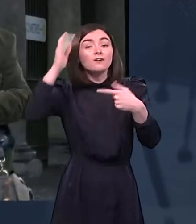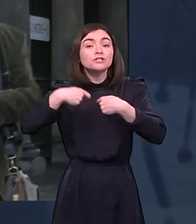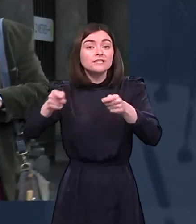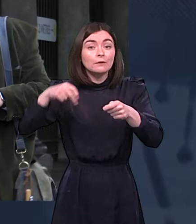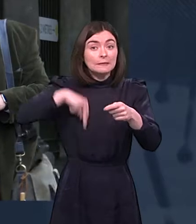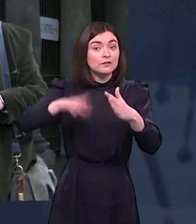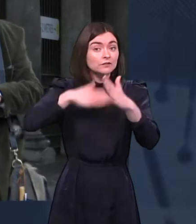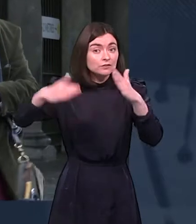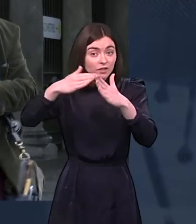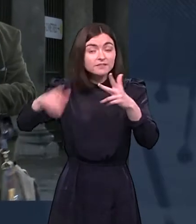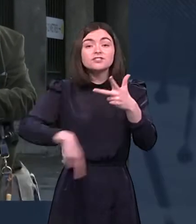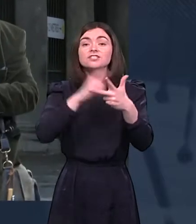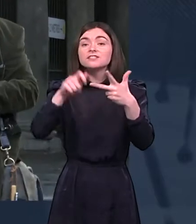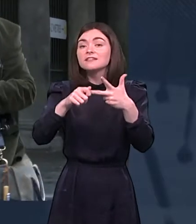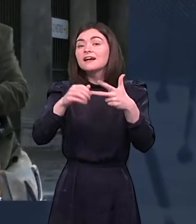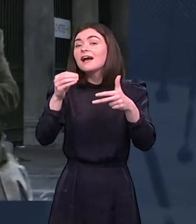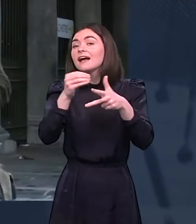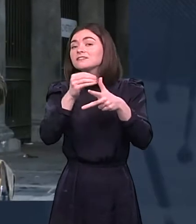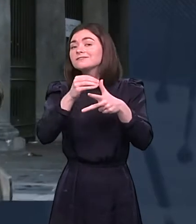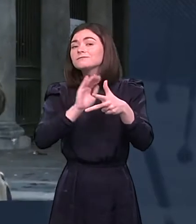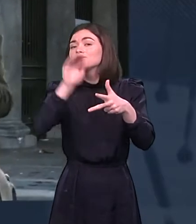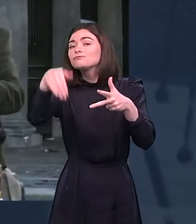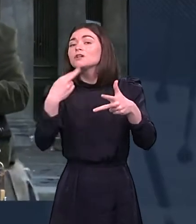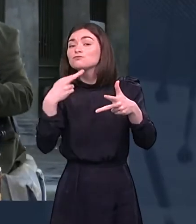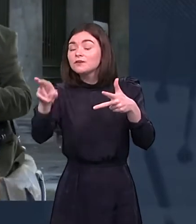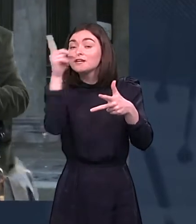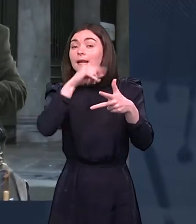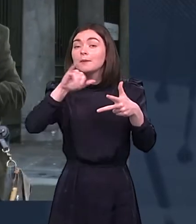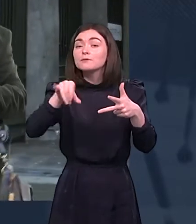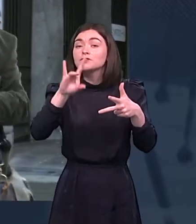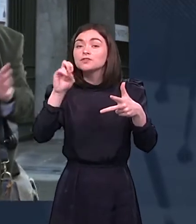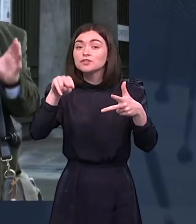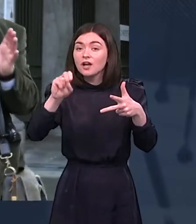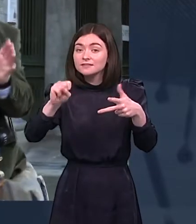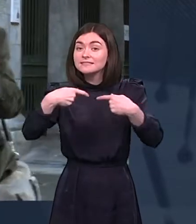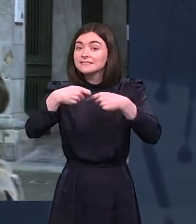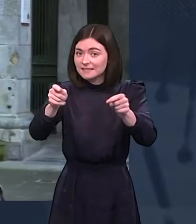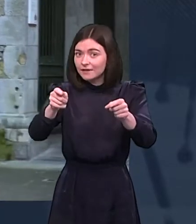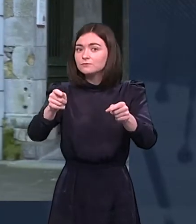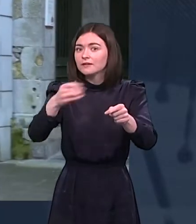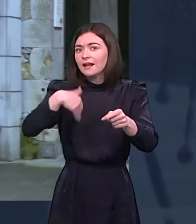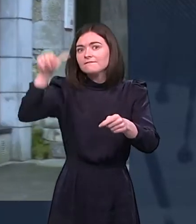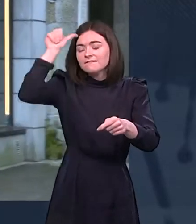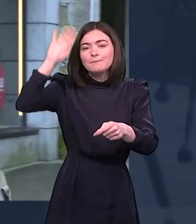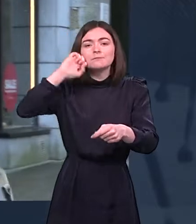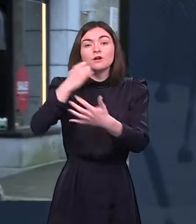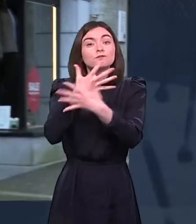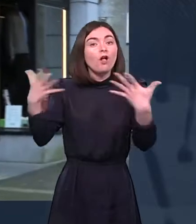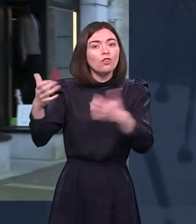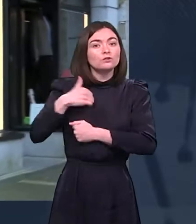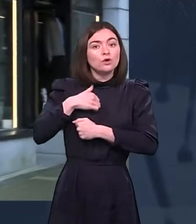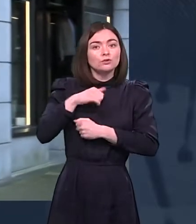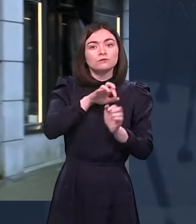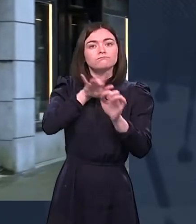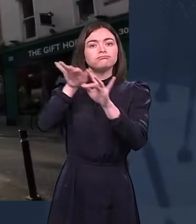from, and across the river an area known as Johnstown, known locally as the Continent because of all the soldiers catching the train to go to war